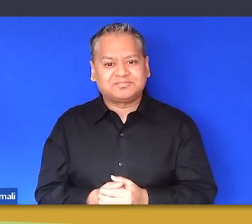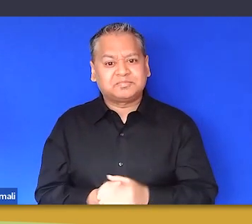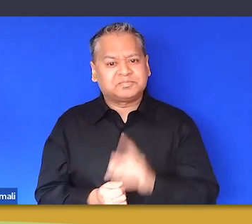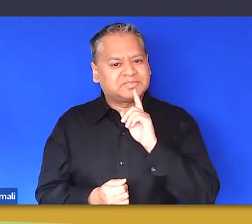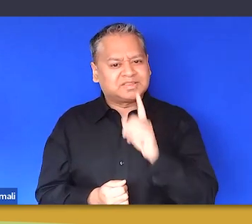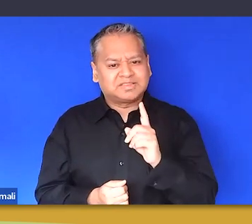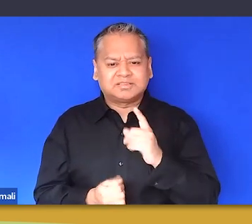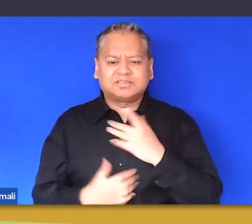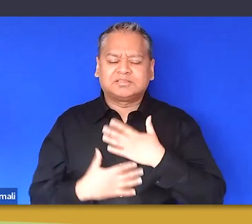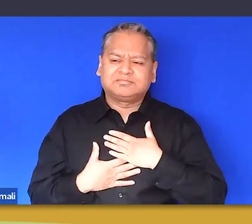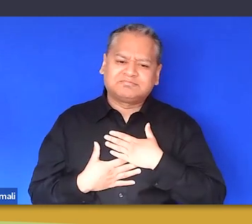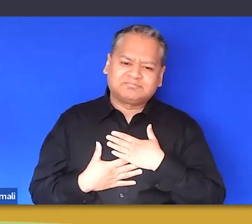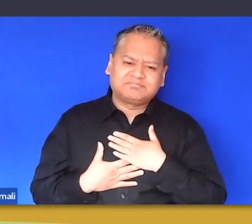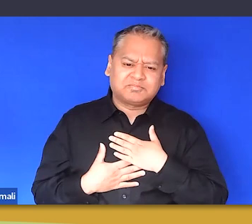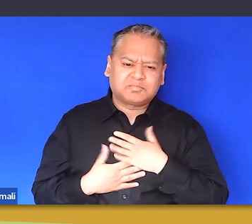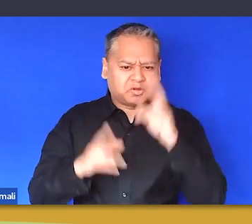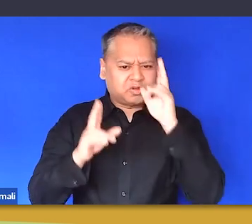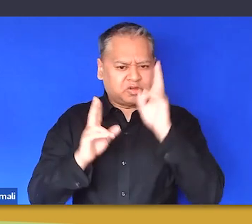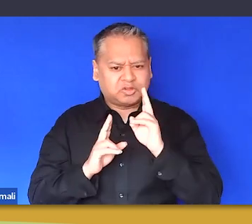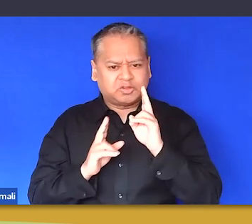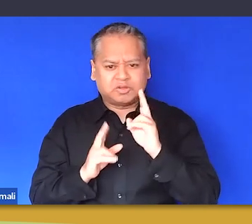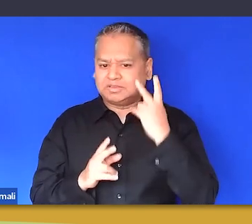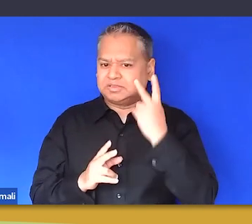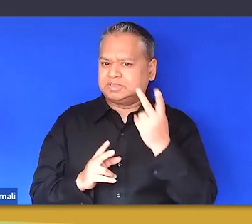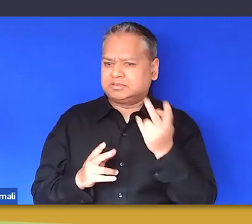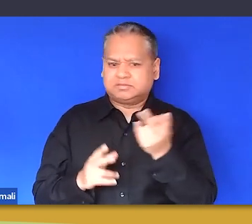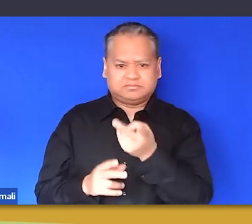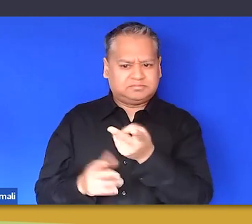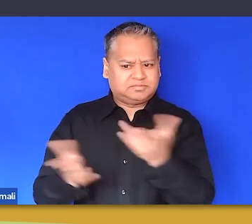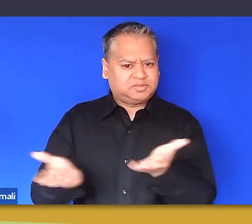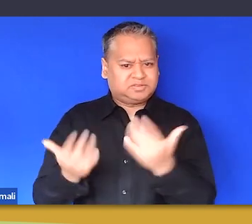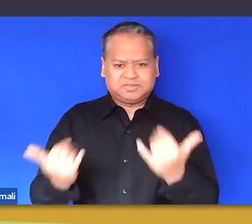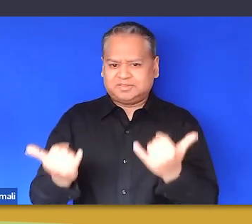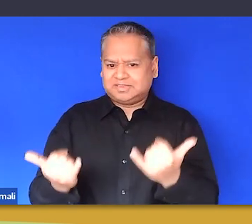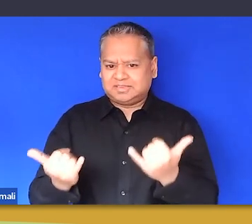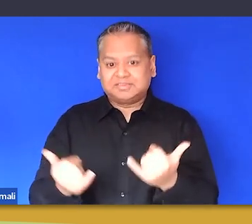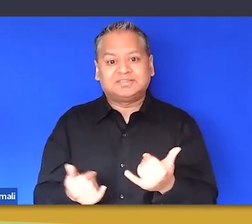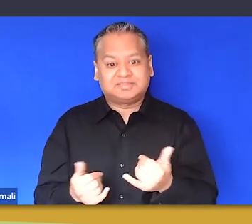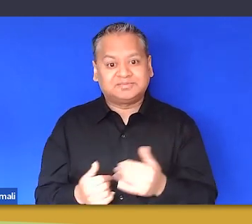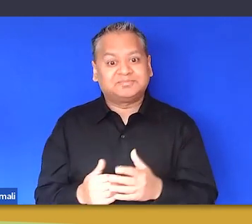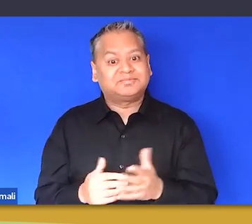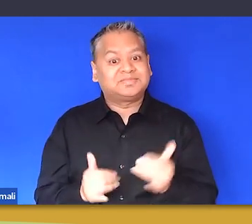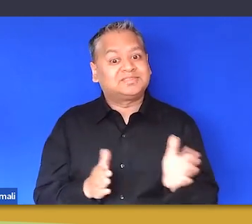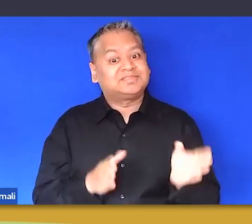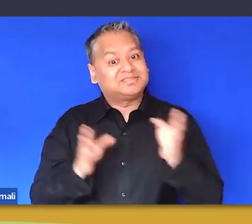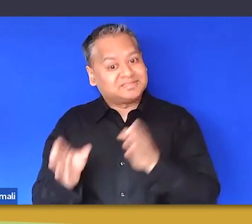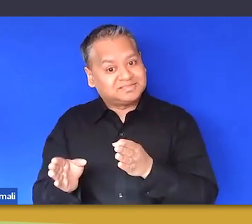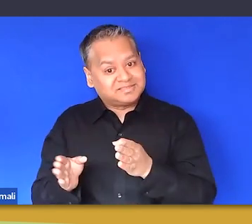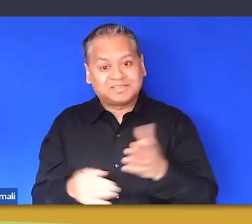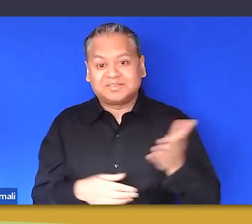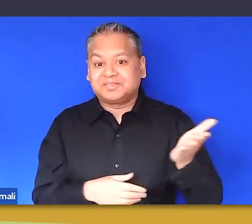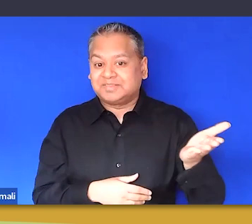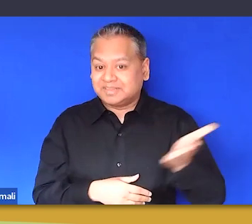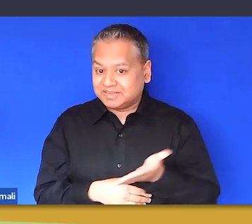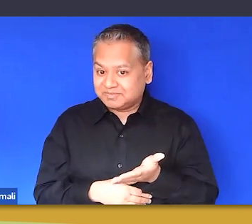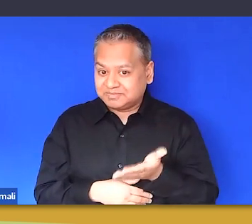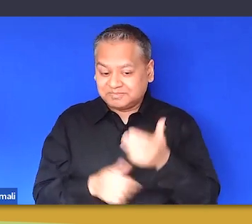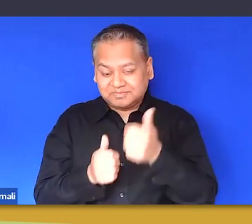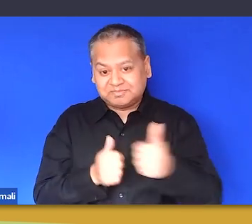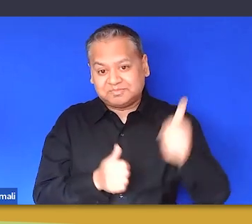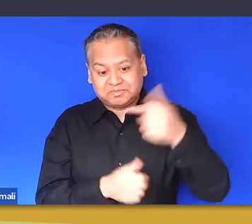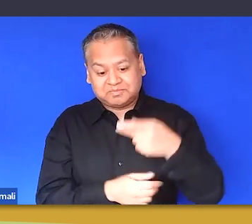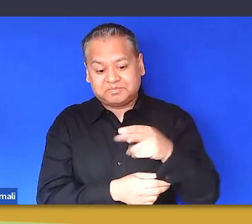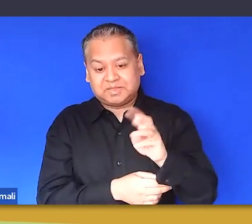have you with us here today. Now I would like to welcome Premier John Horgan to say a few words about what these awards